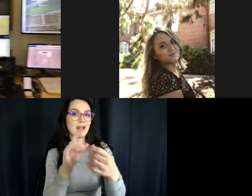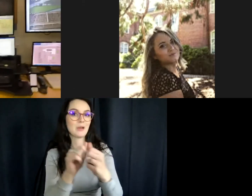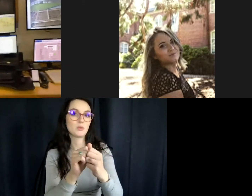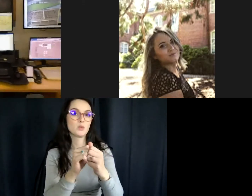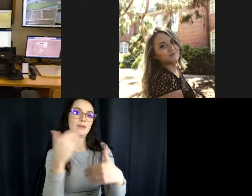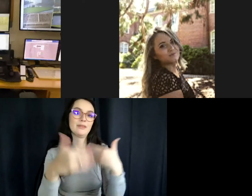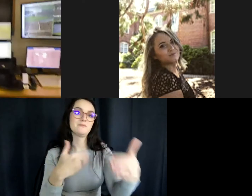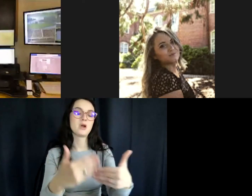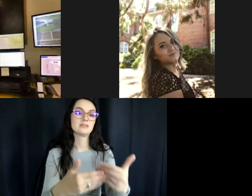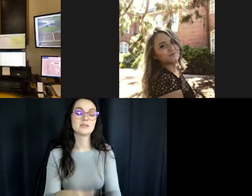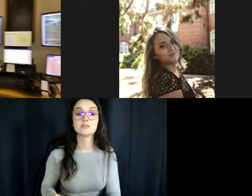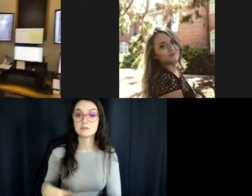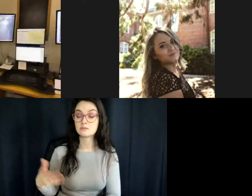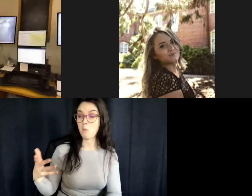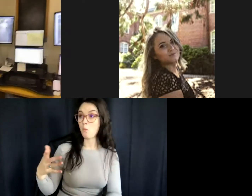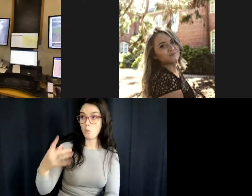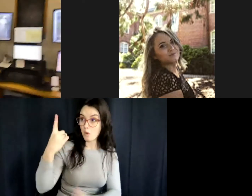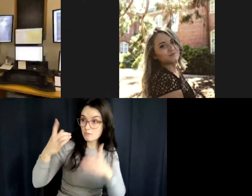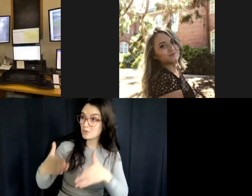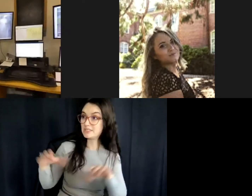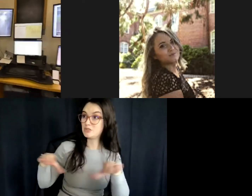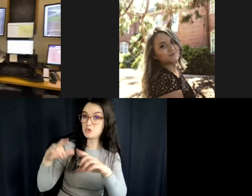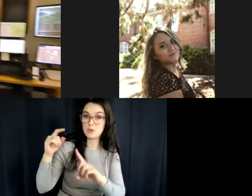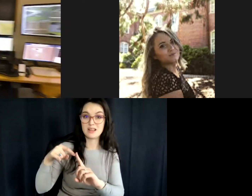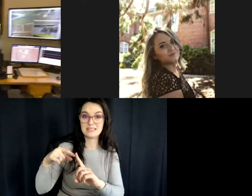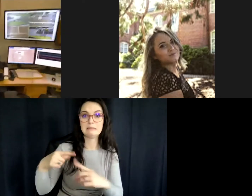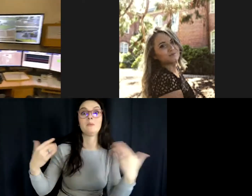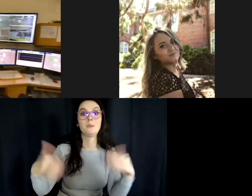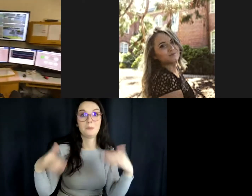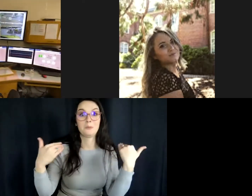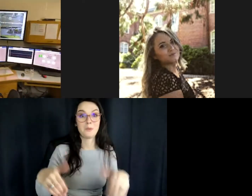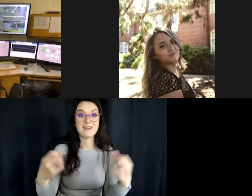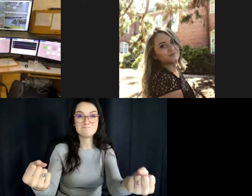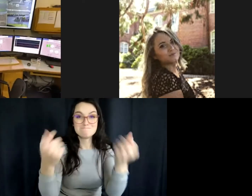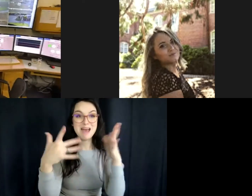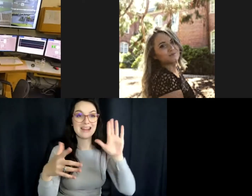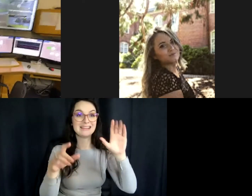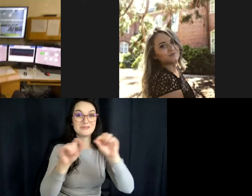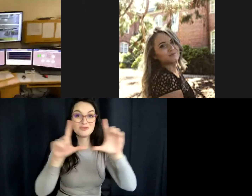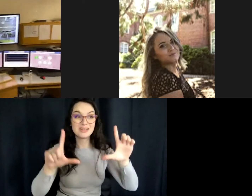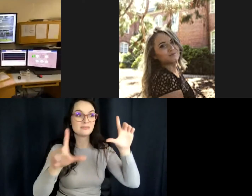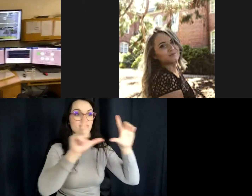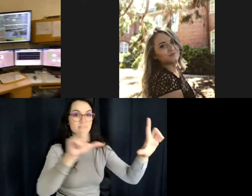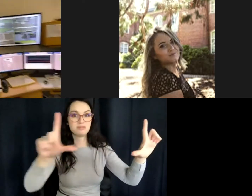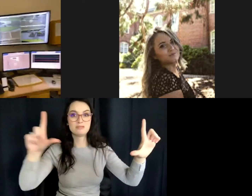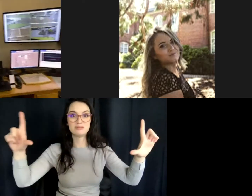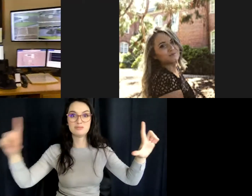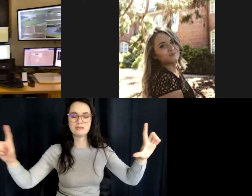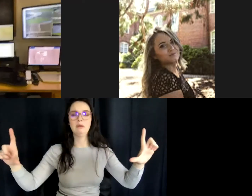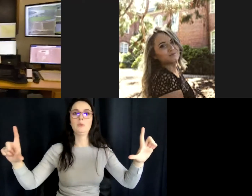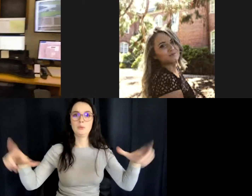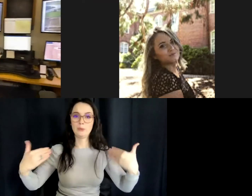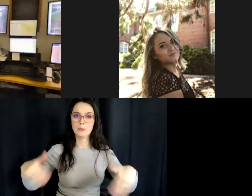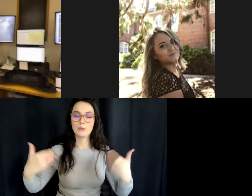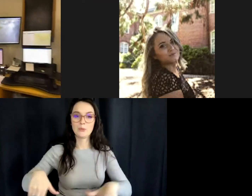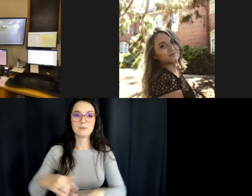go. Whoa, look at that. So this is